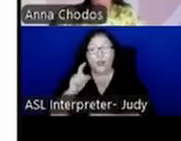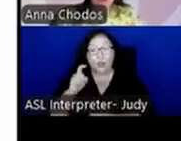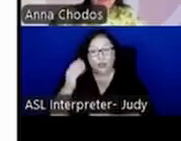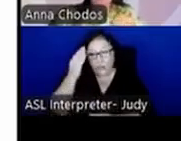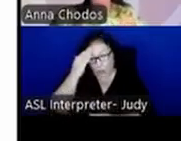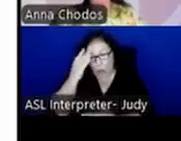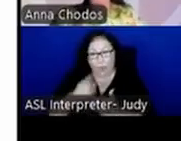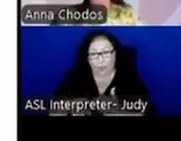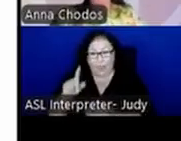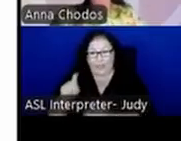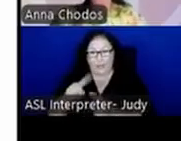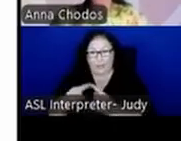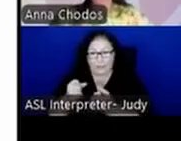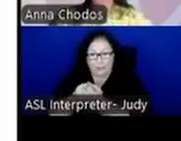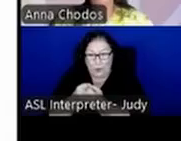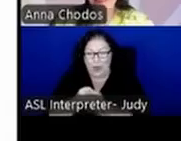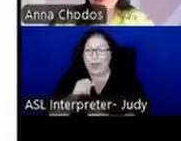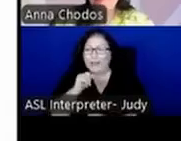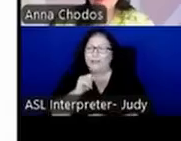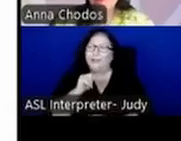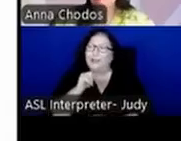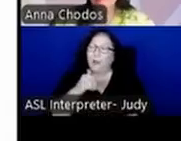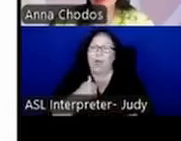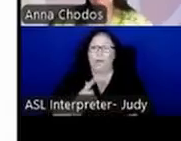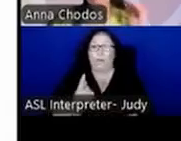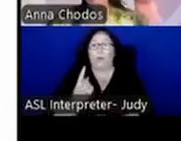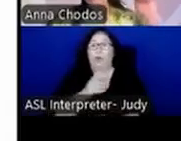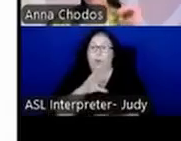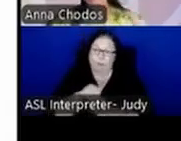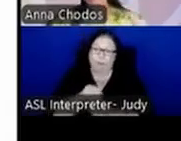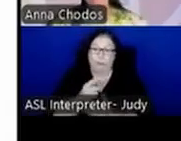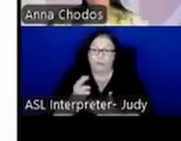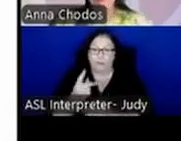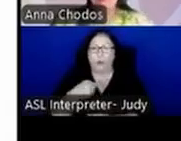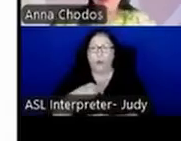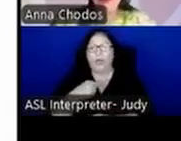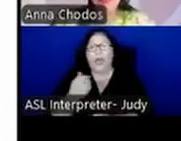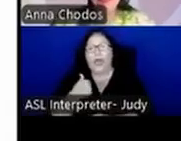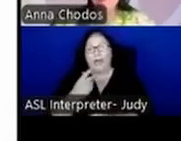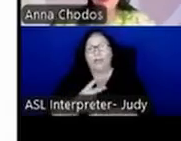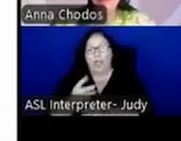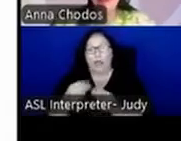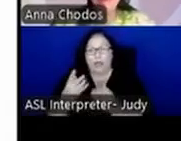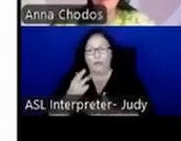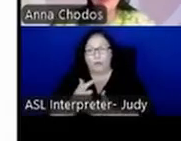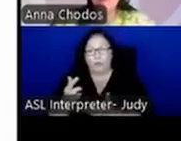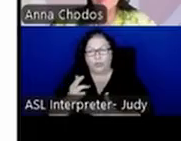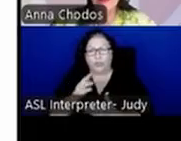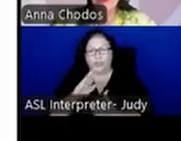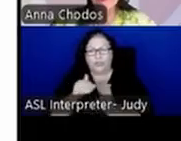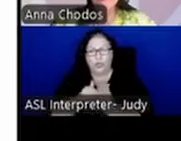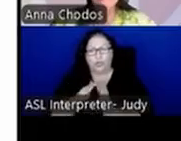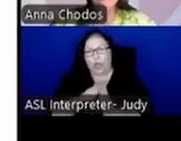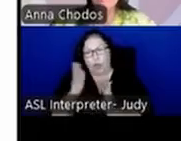catch-all resource, although in California we have caregiver resource centers across the state. We do have one that's fairly convenient and local.